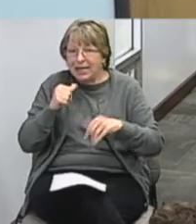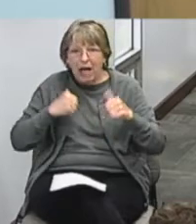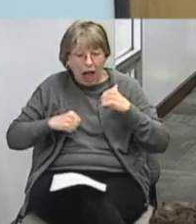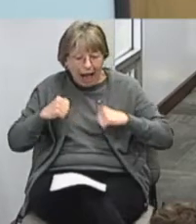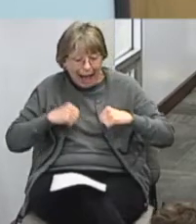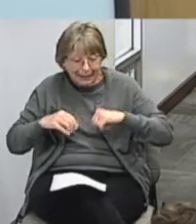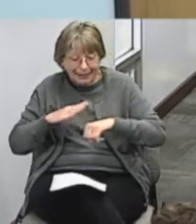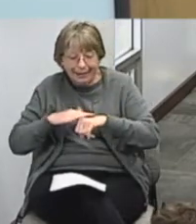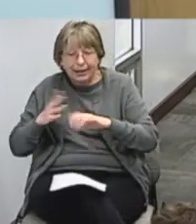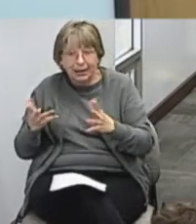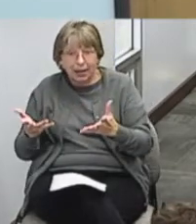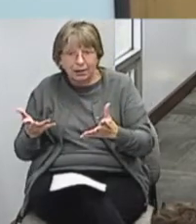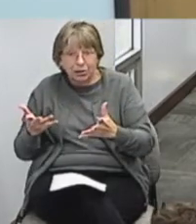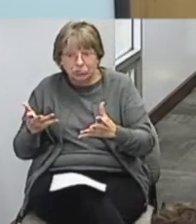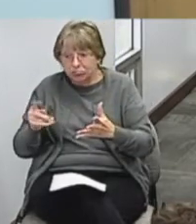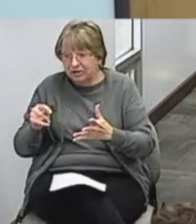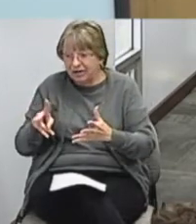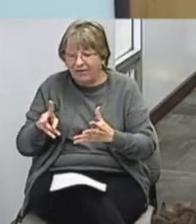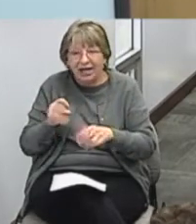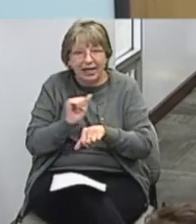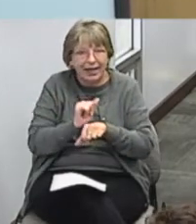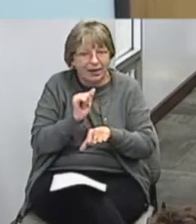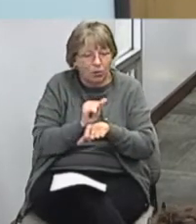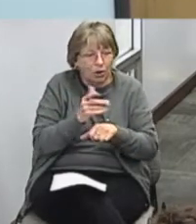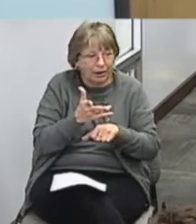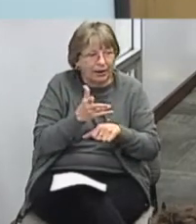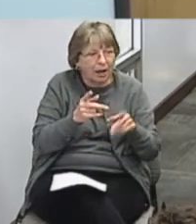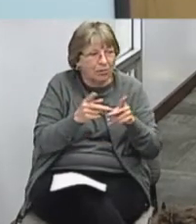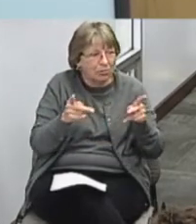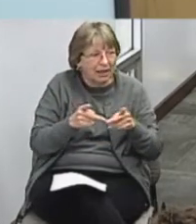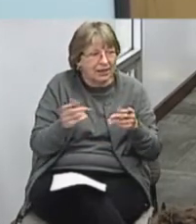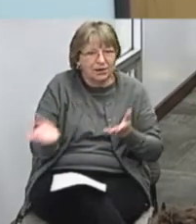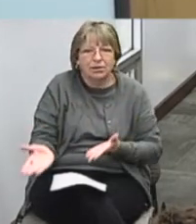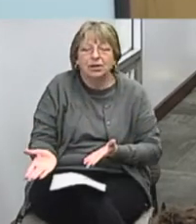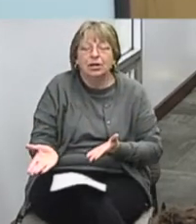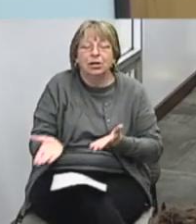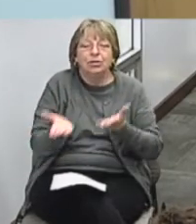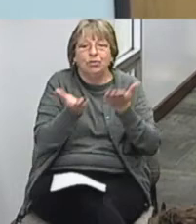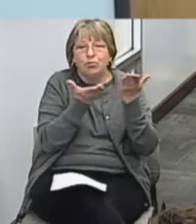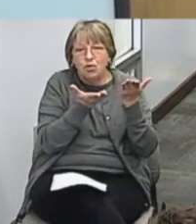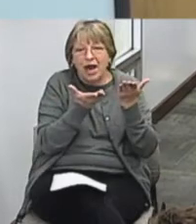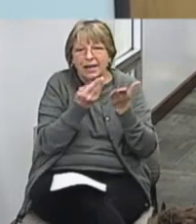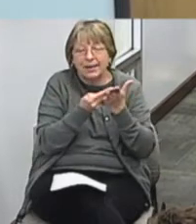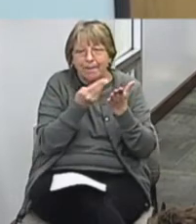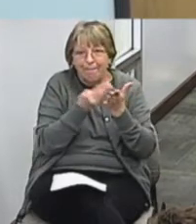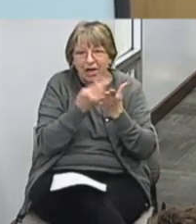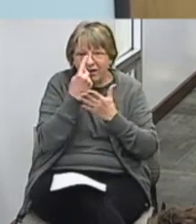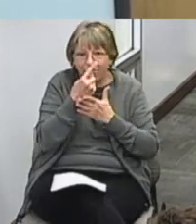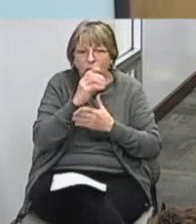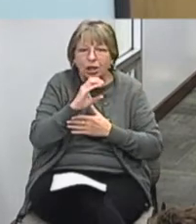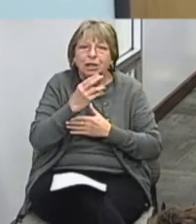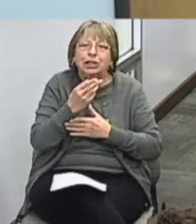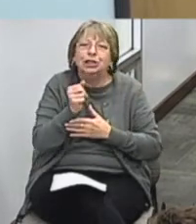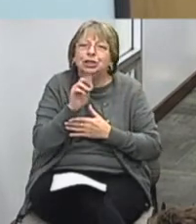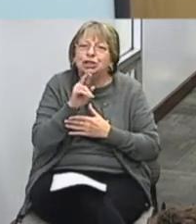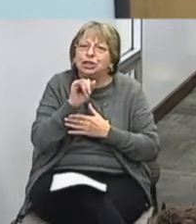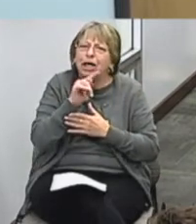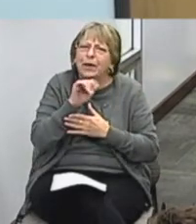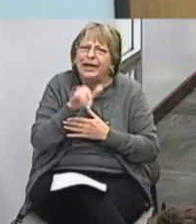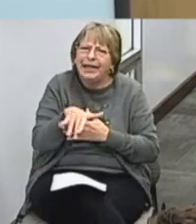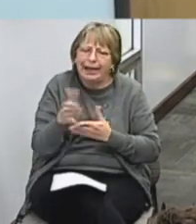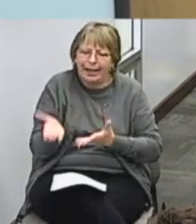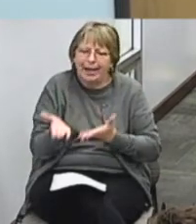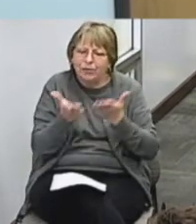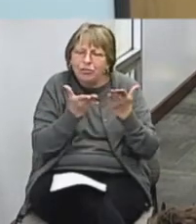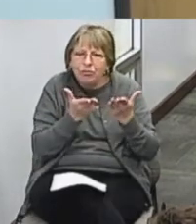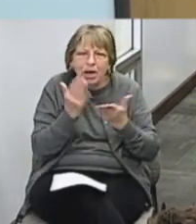he's working behind the scenes to raise money for charities and awareness for different issues. When I saw this